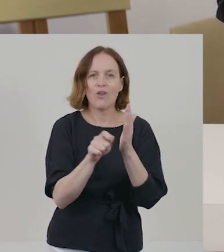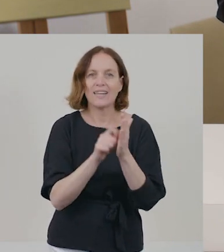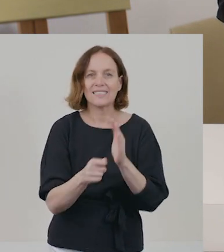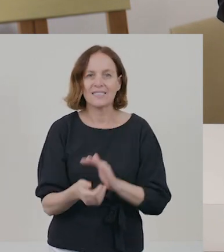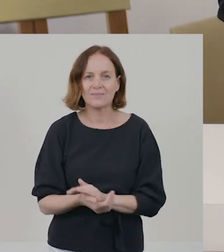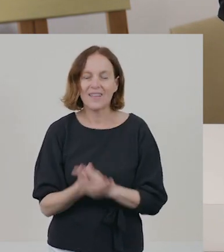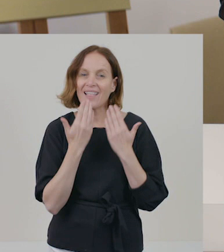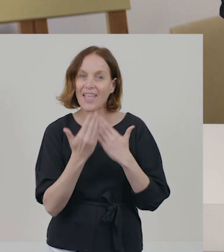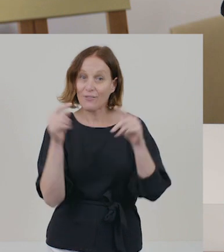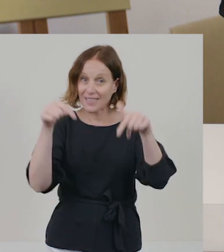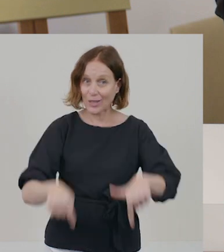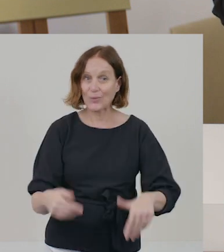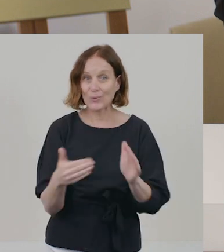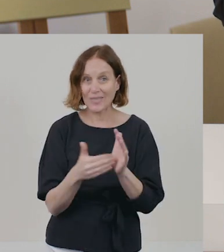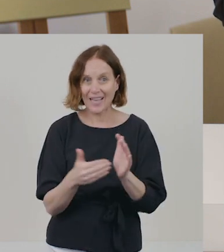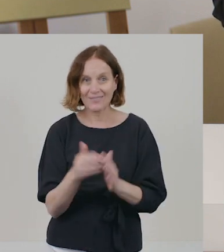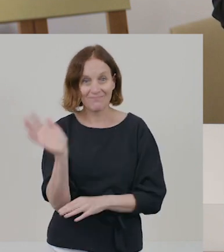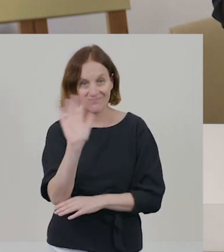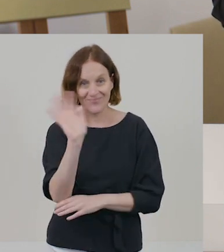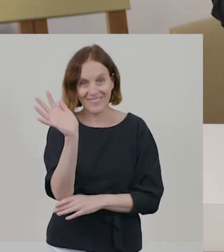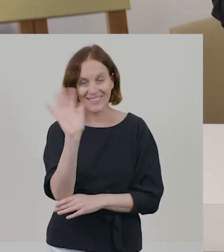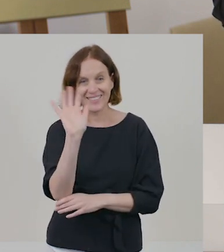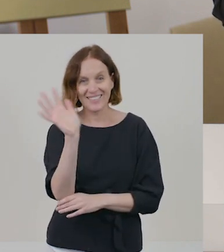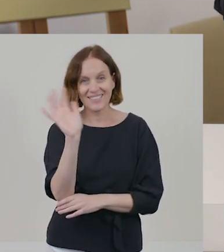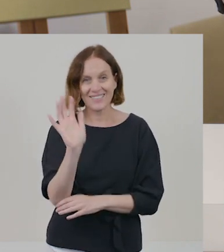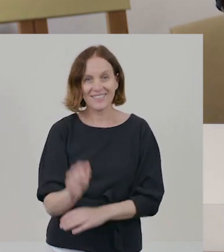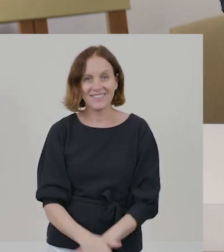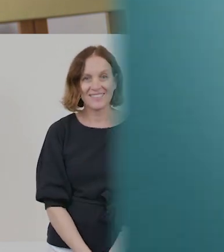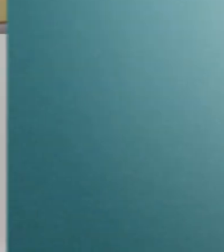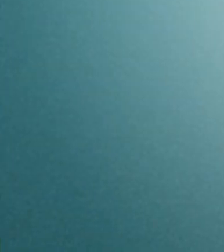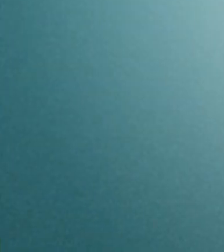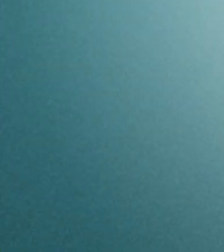your writing. Thank you for joining us today. Bye, everyone.